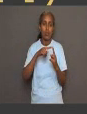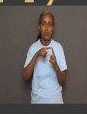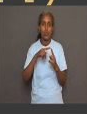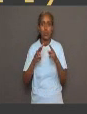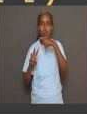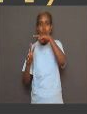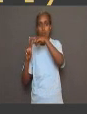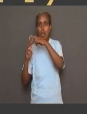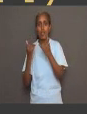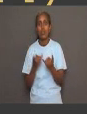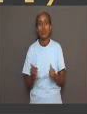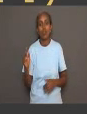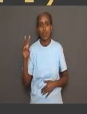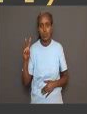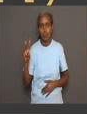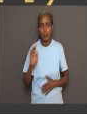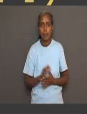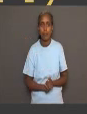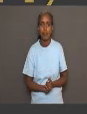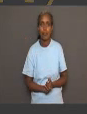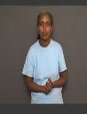to pi over 2.